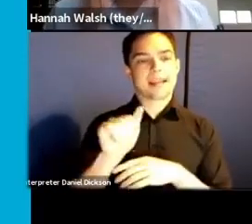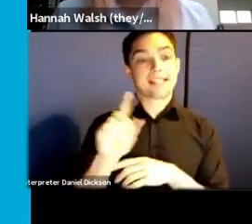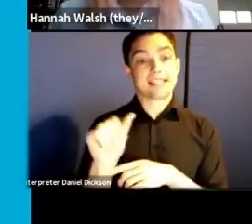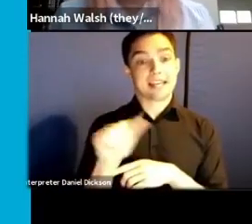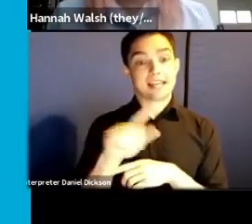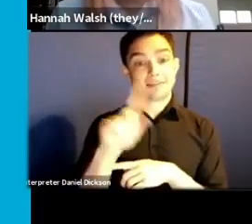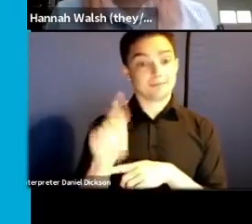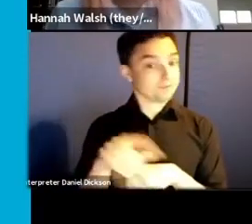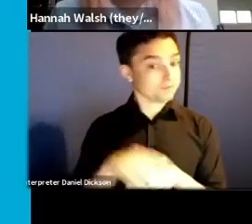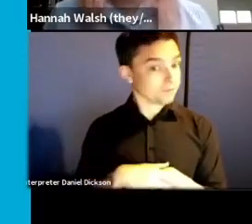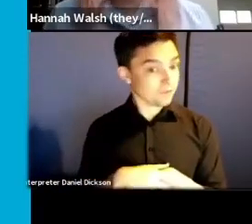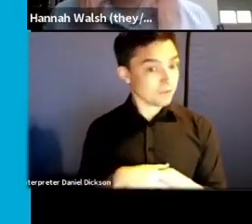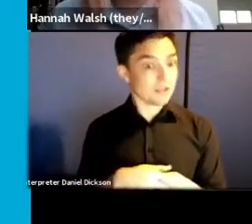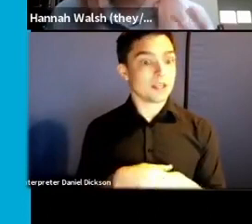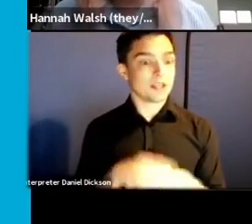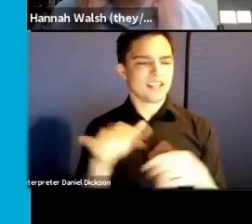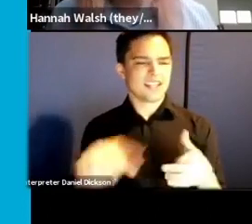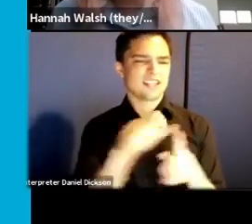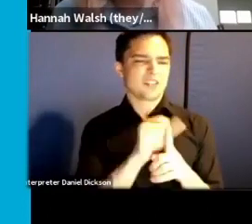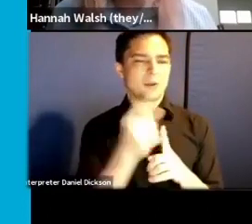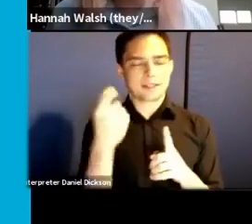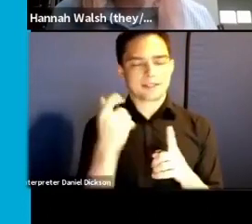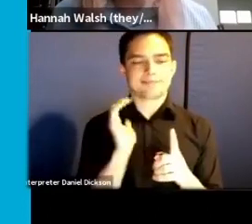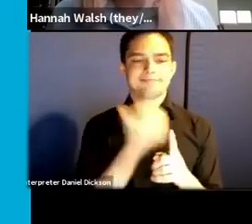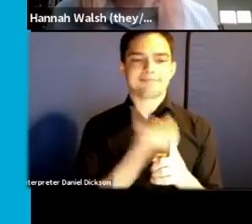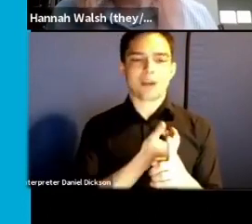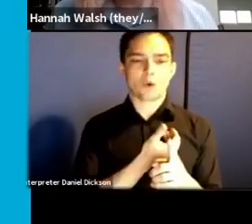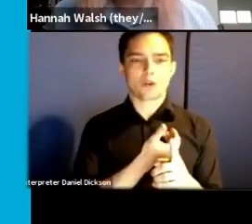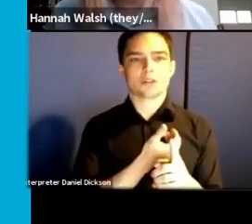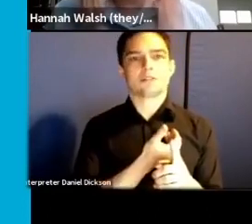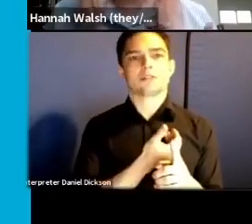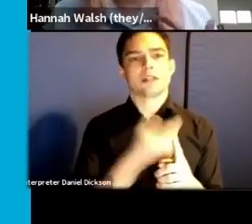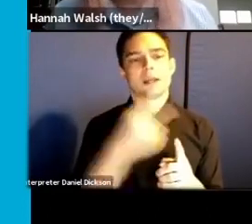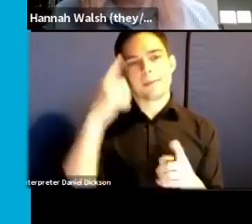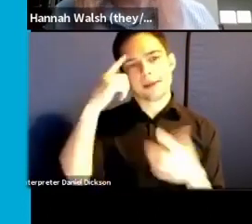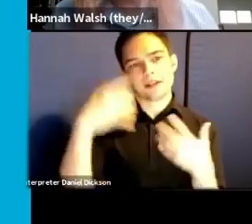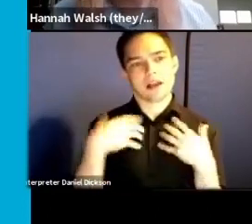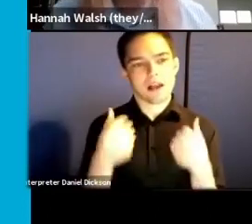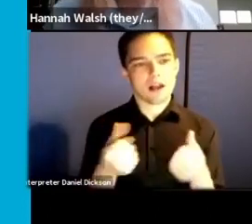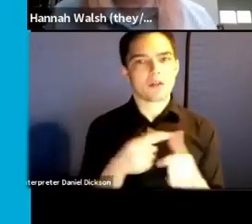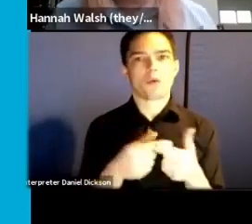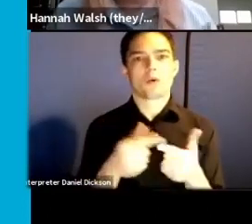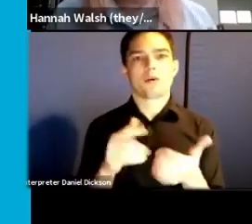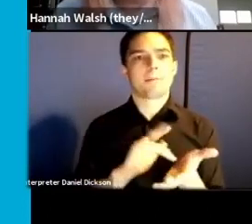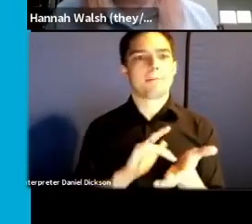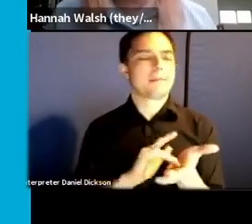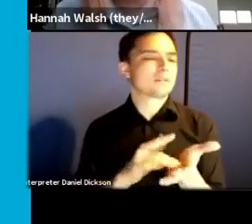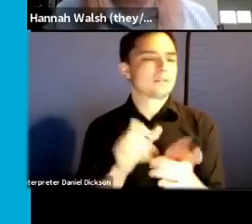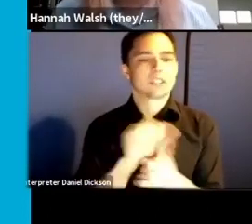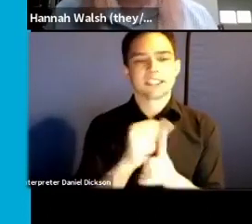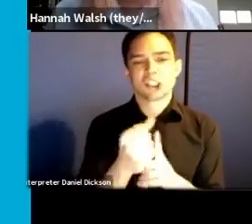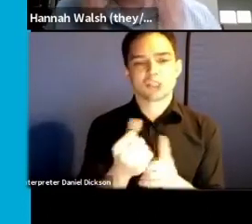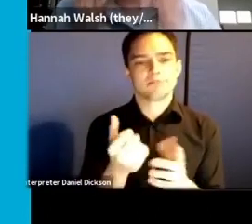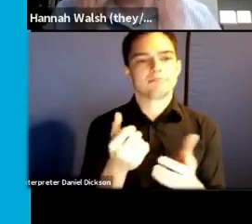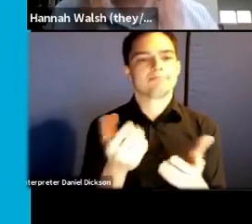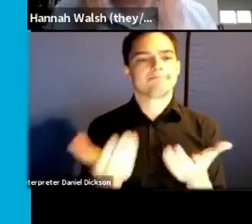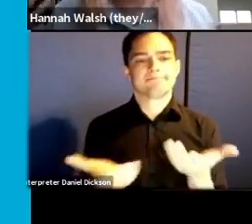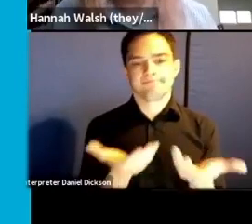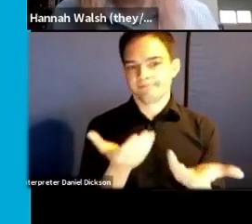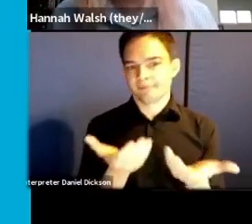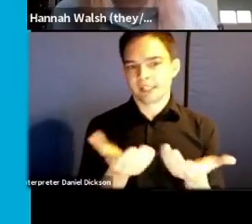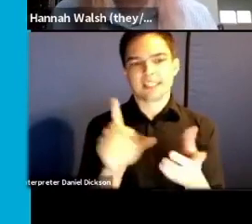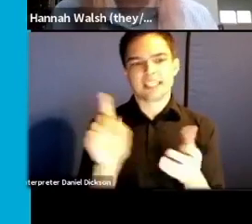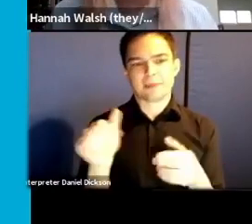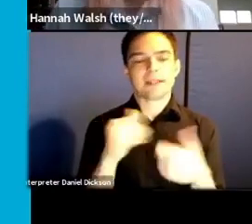ADA in this instance because of our mental health or medical condition or disability